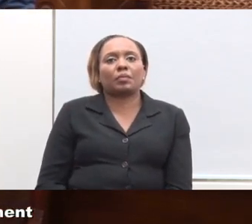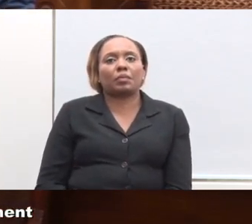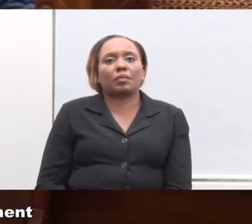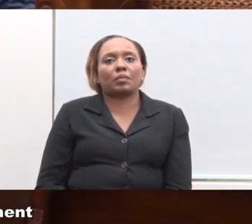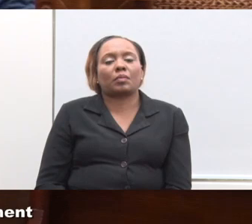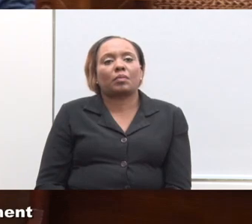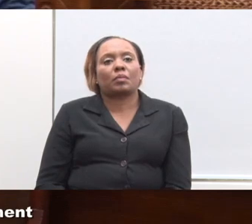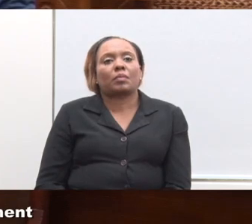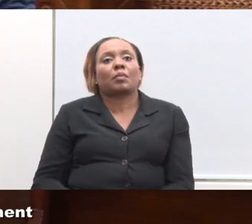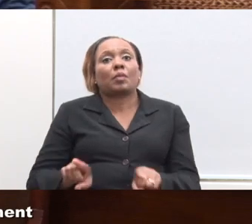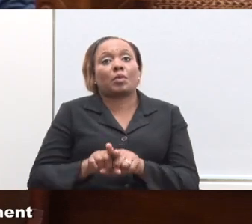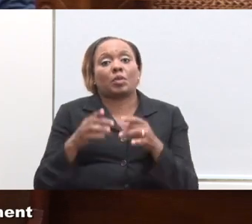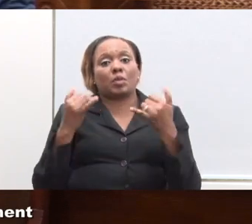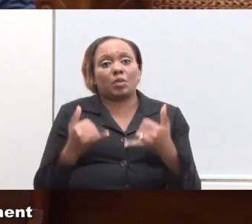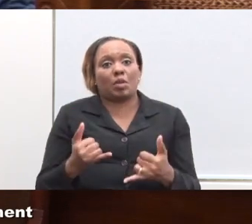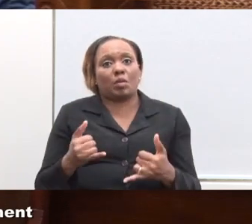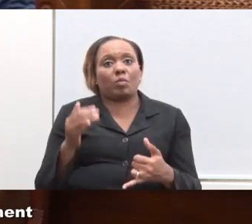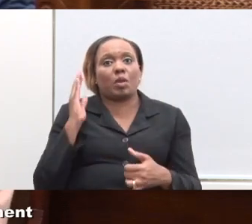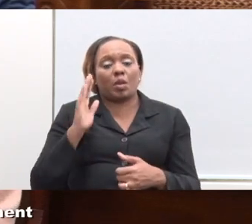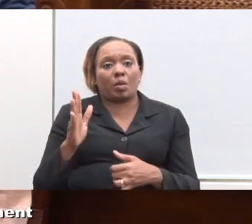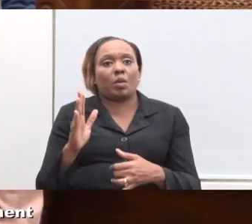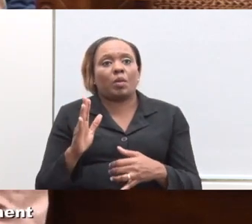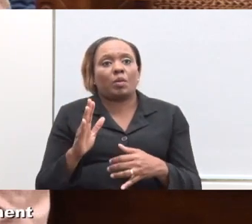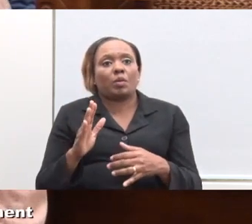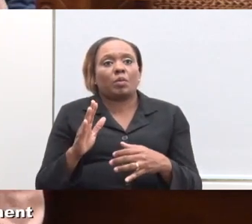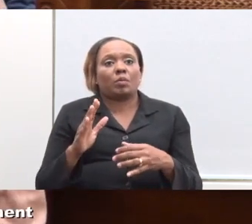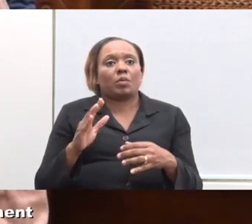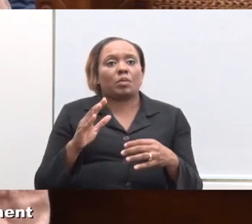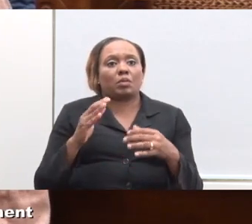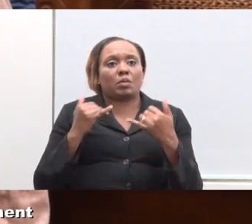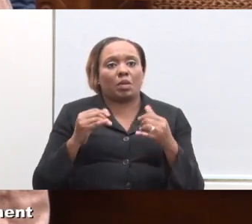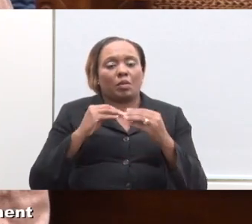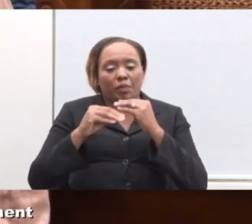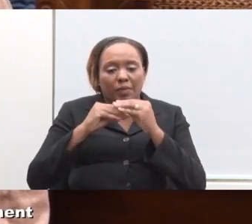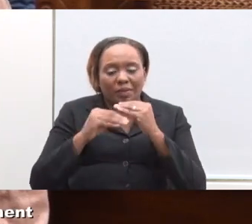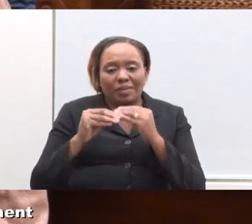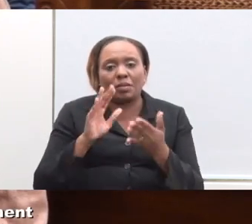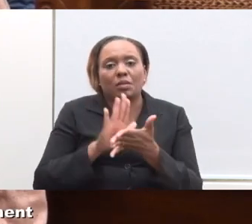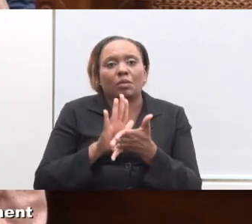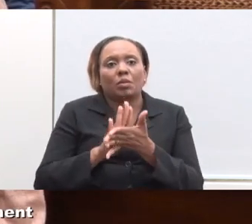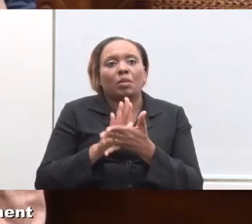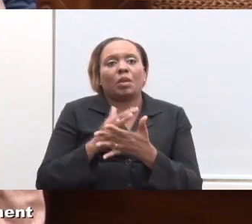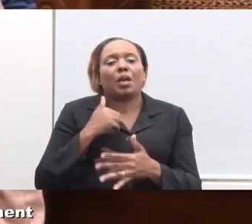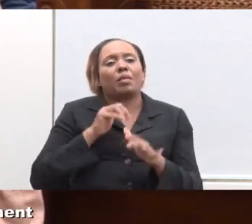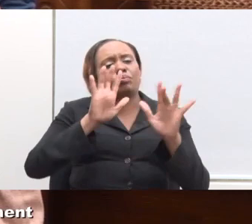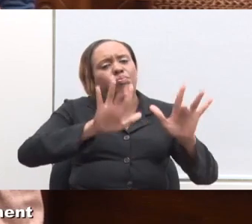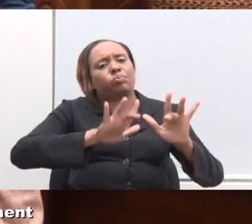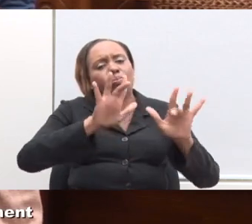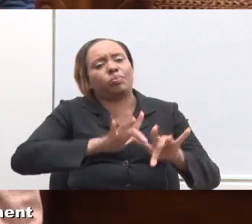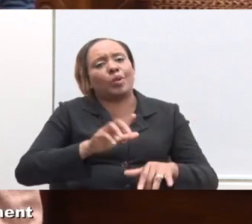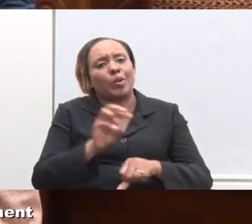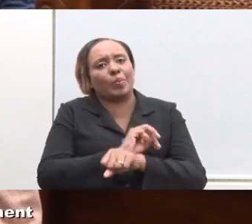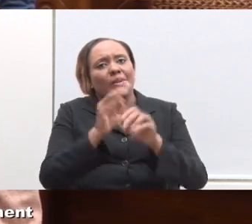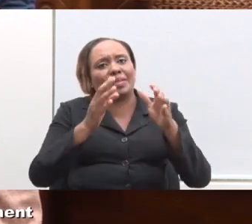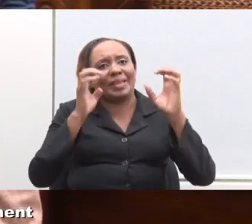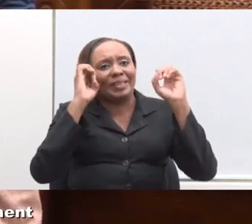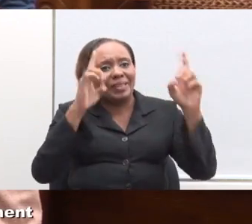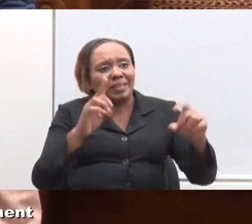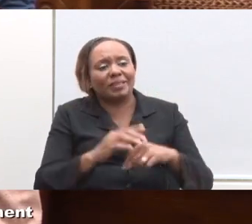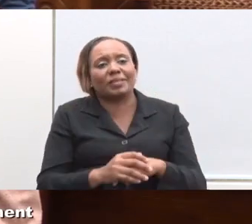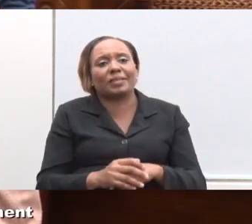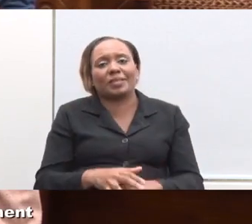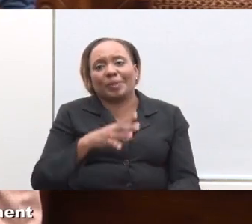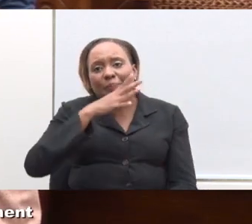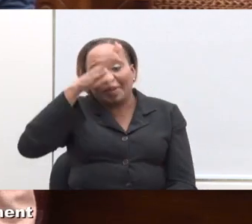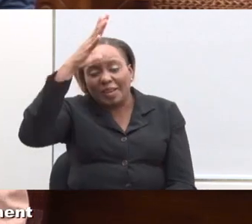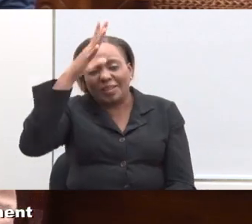schools. I feel for the Minister of Education sometimes and for the parents and for the children in the schools, when